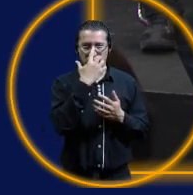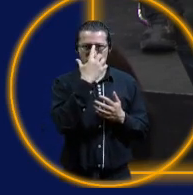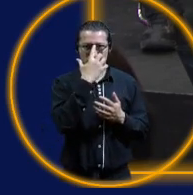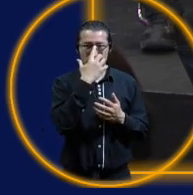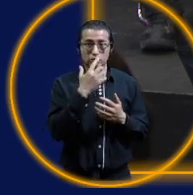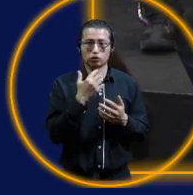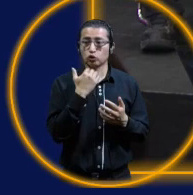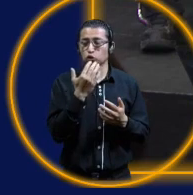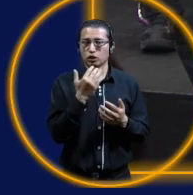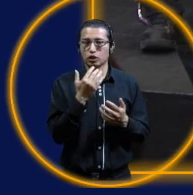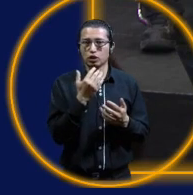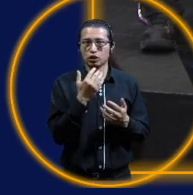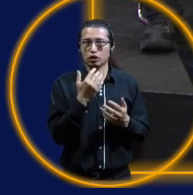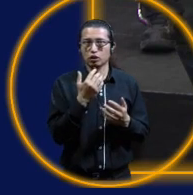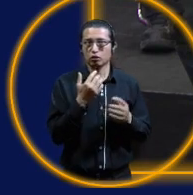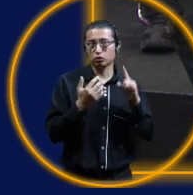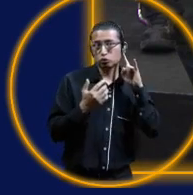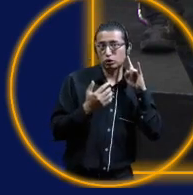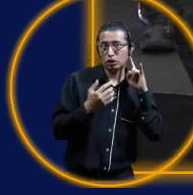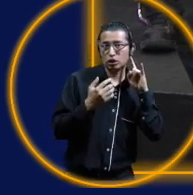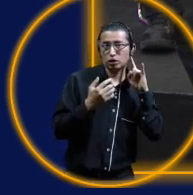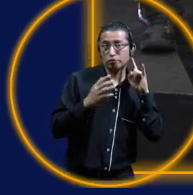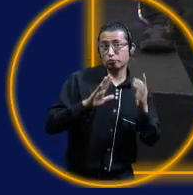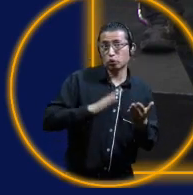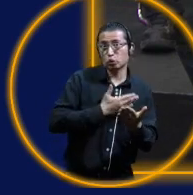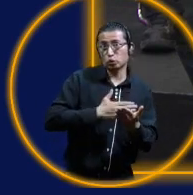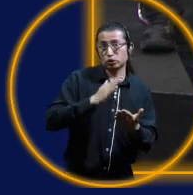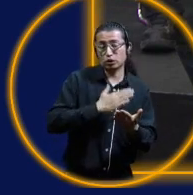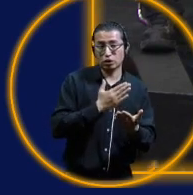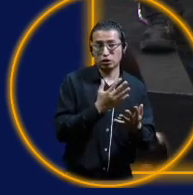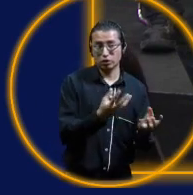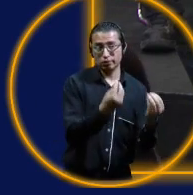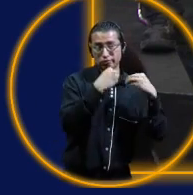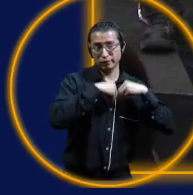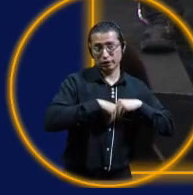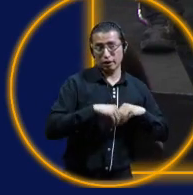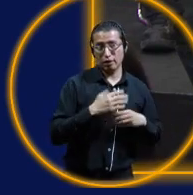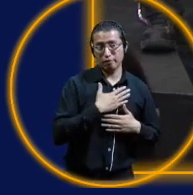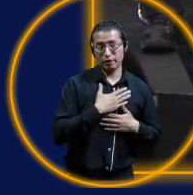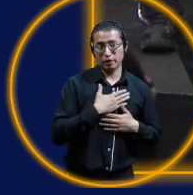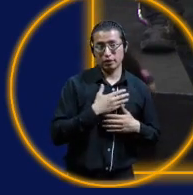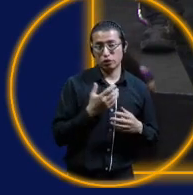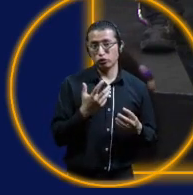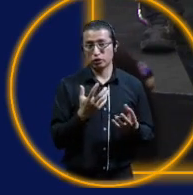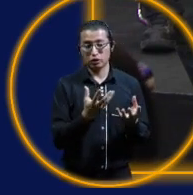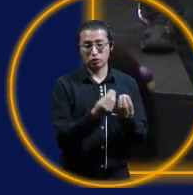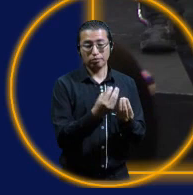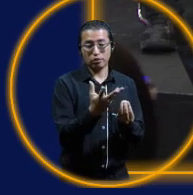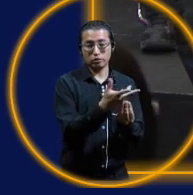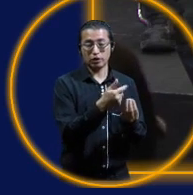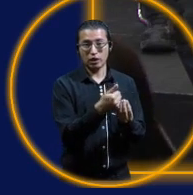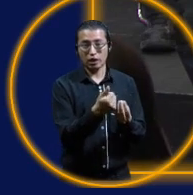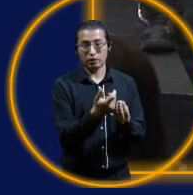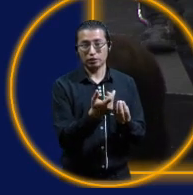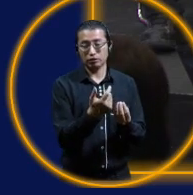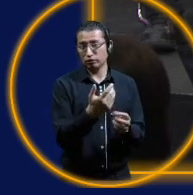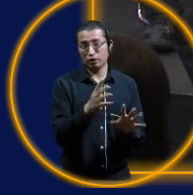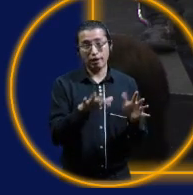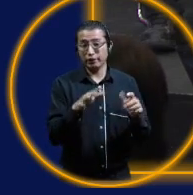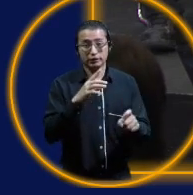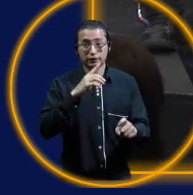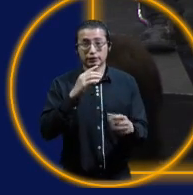like a flood of art coming in, and it is hard to filter. So one thing I like to